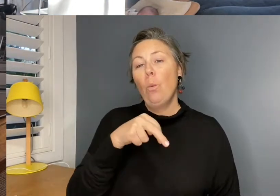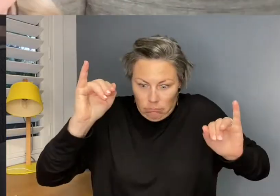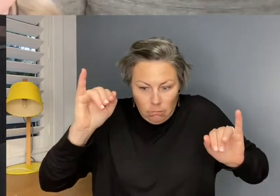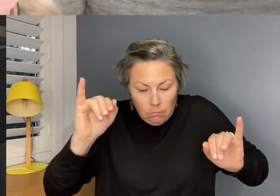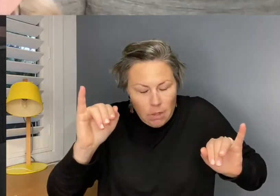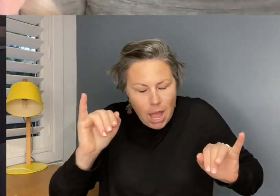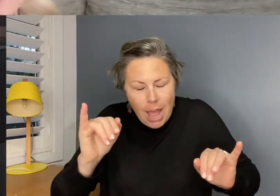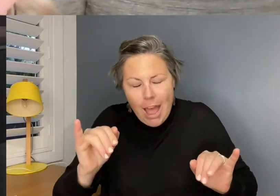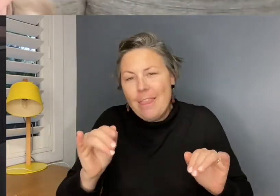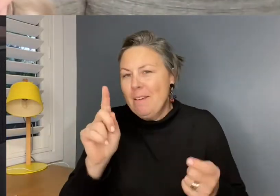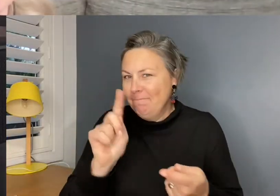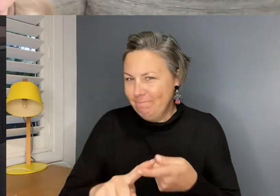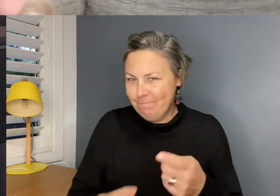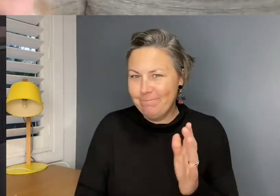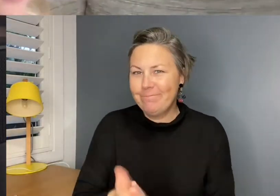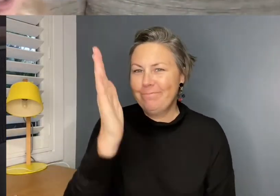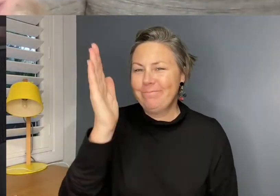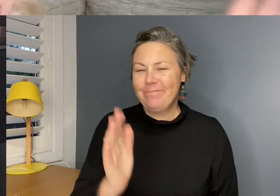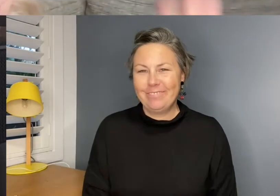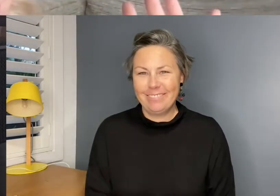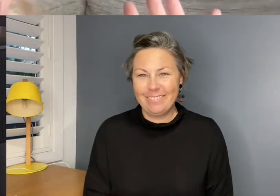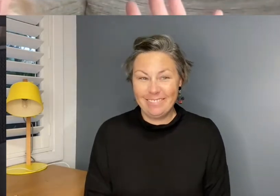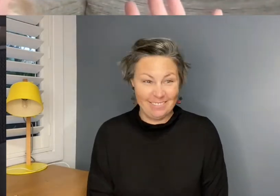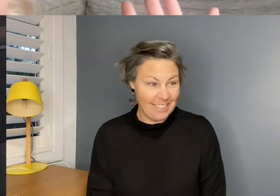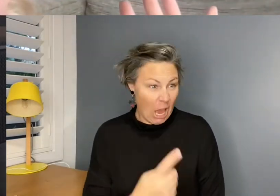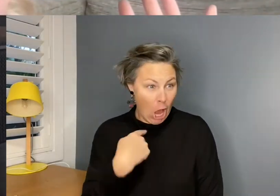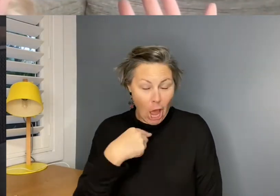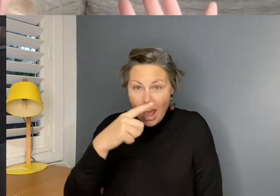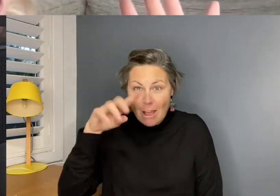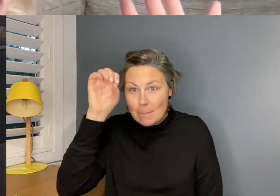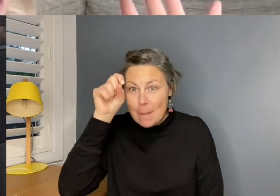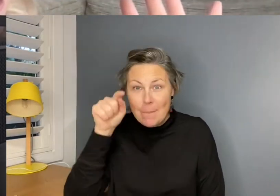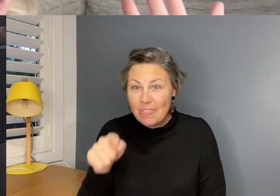that. So you're on your way to hospital. You get to the hospital.